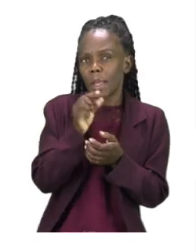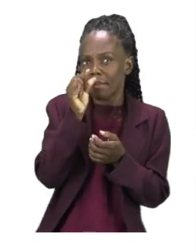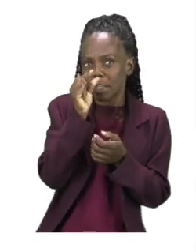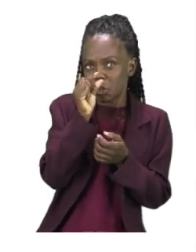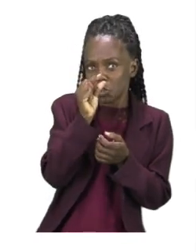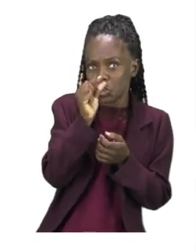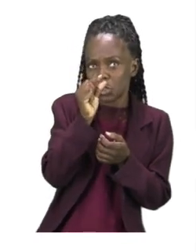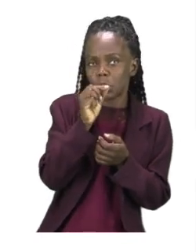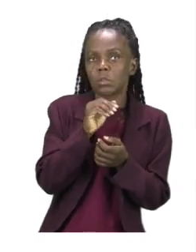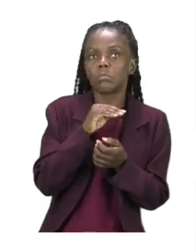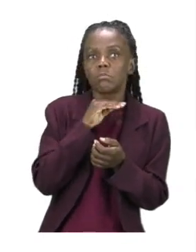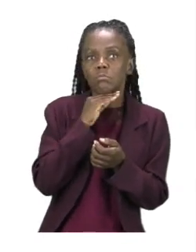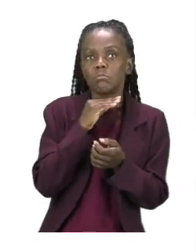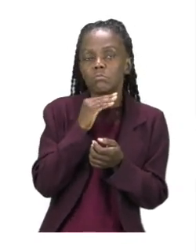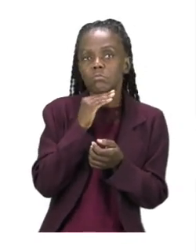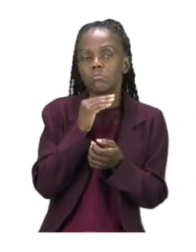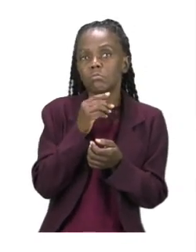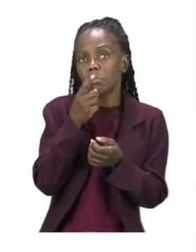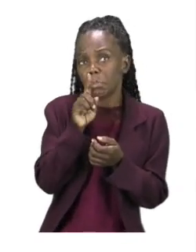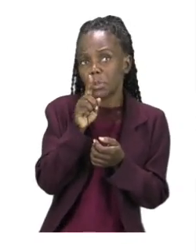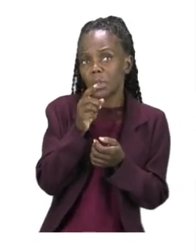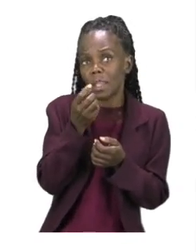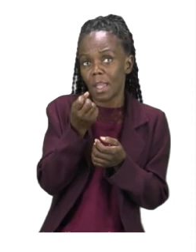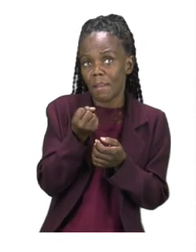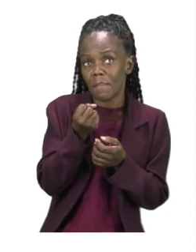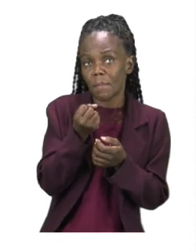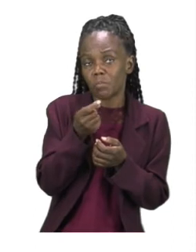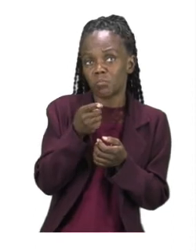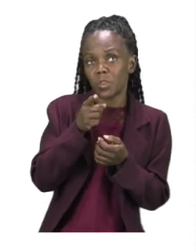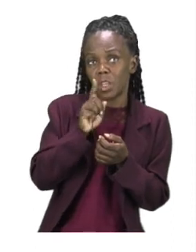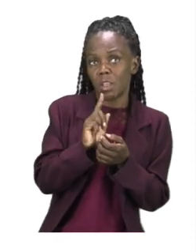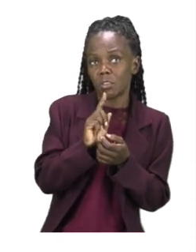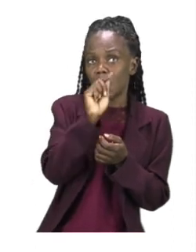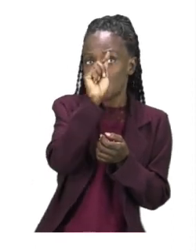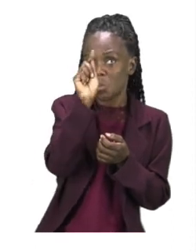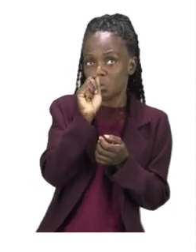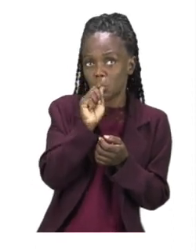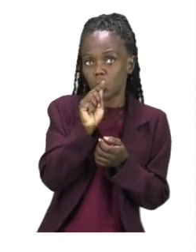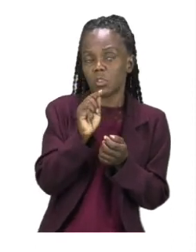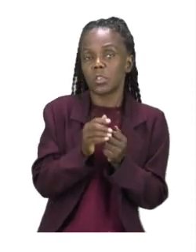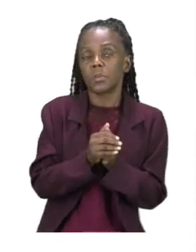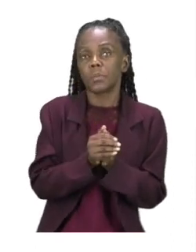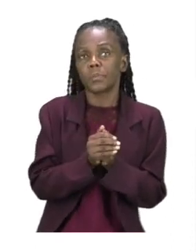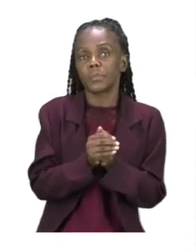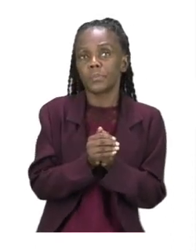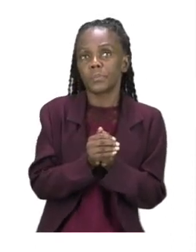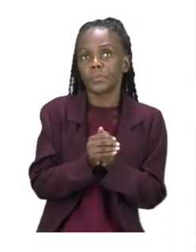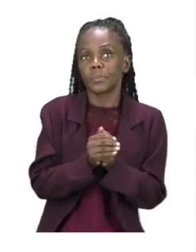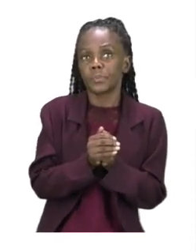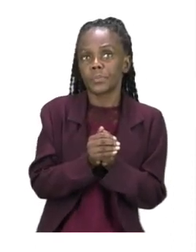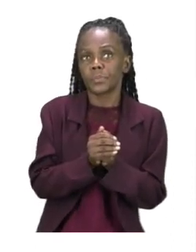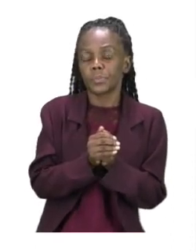but we will have to answer questions after. Now, every time we have a story, grade 1s, we need